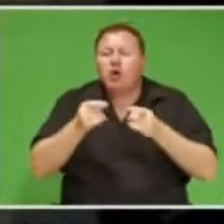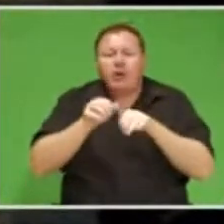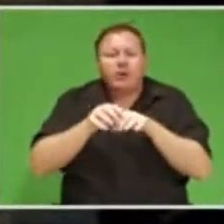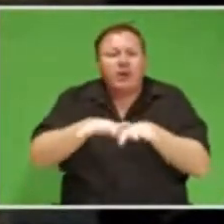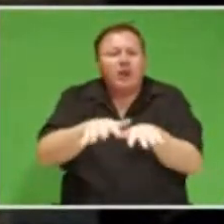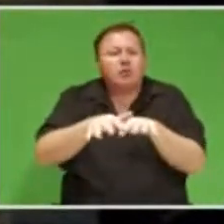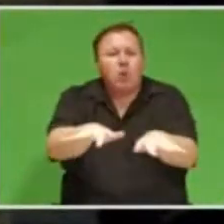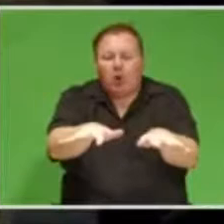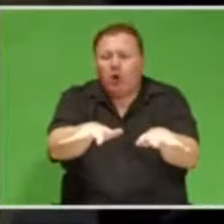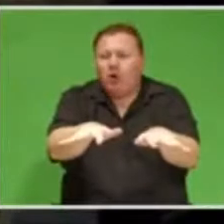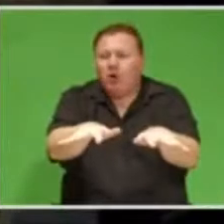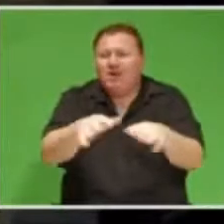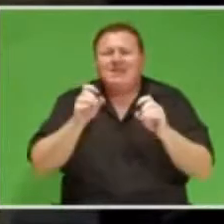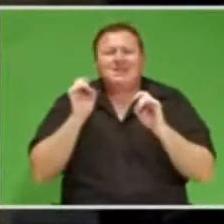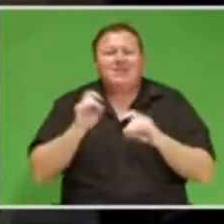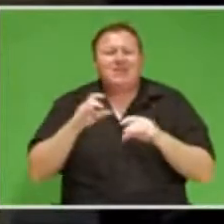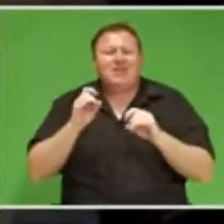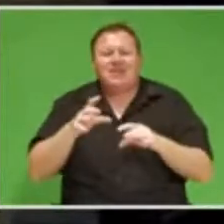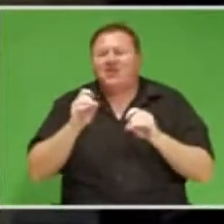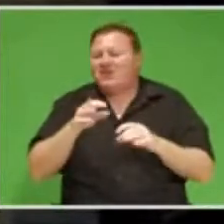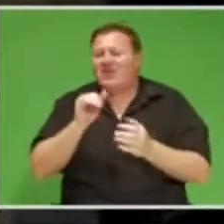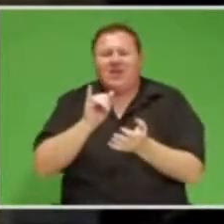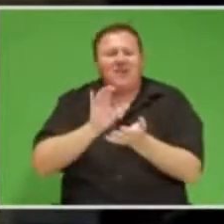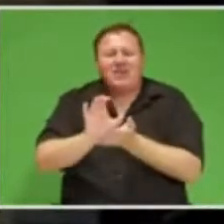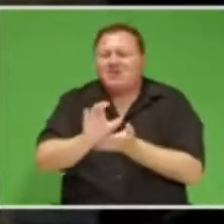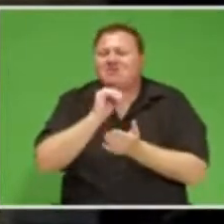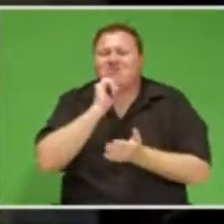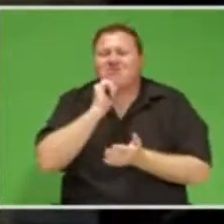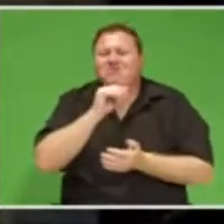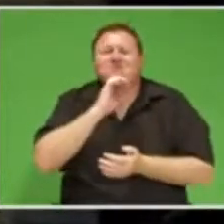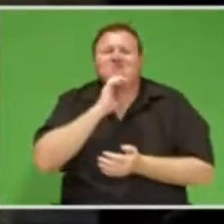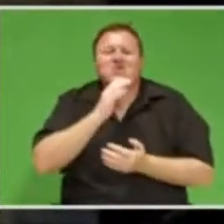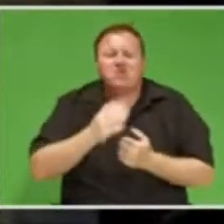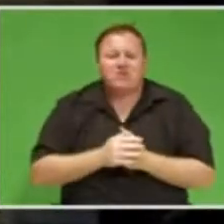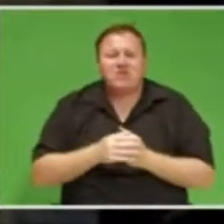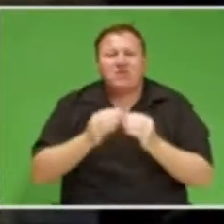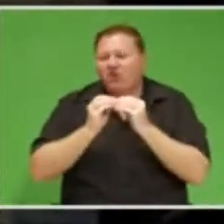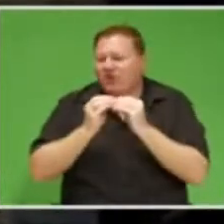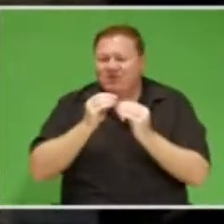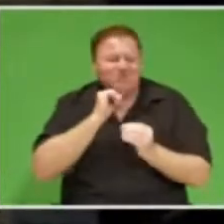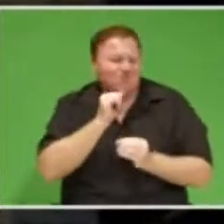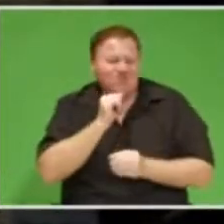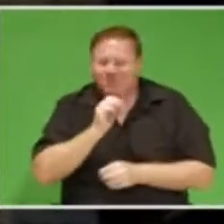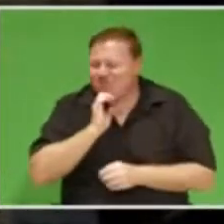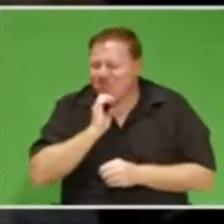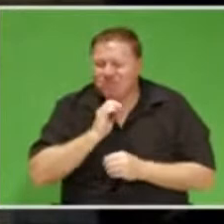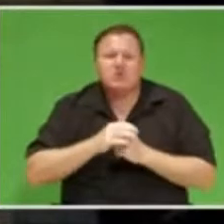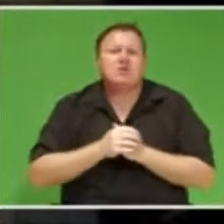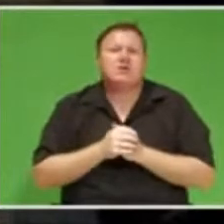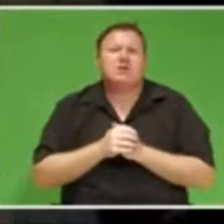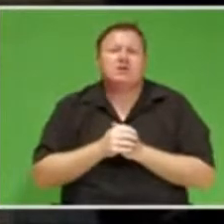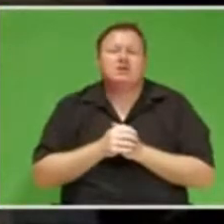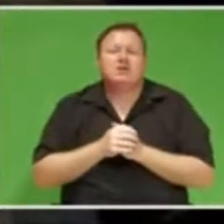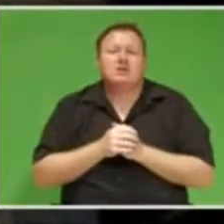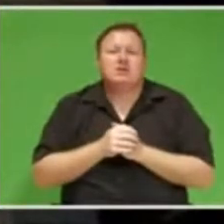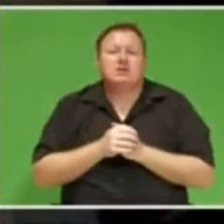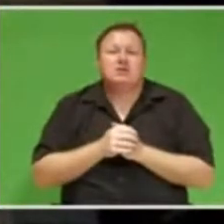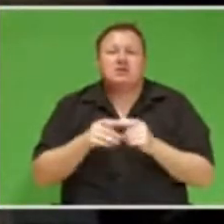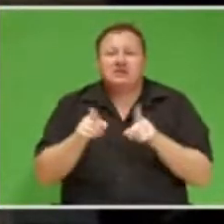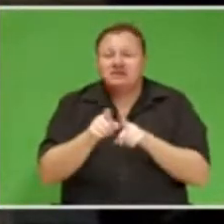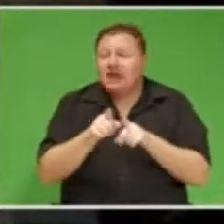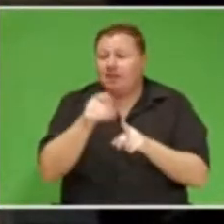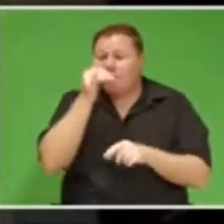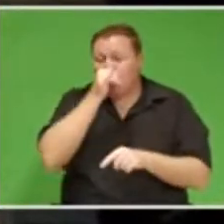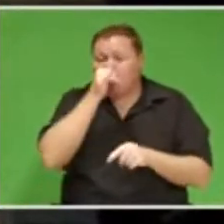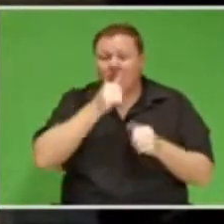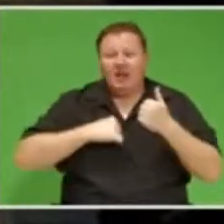of underinvestment. It has suffered from lack of maintenance. It has also suffered from criminal